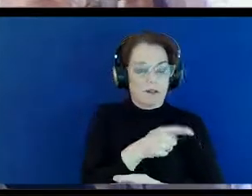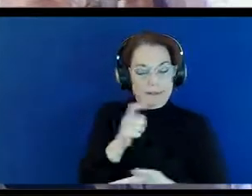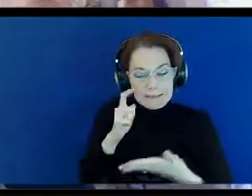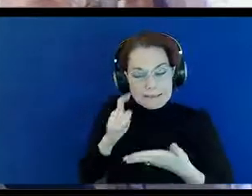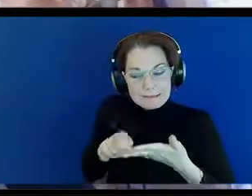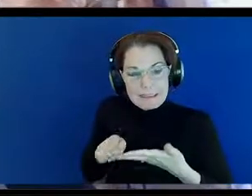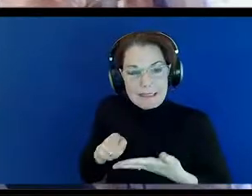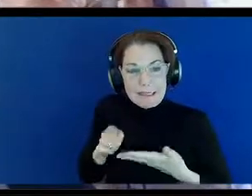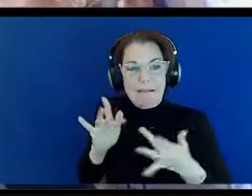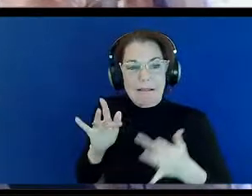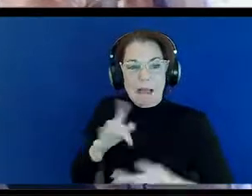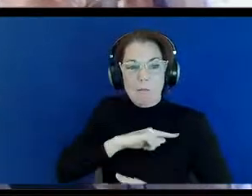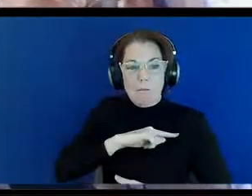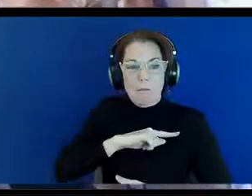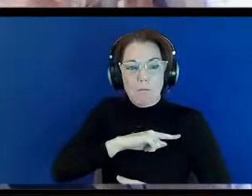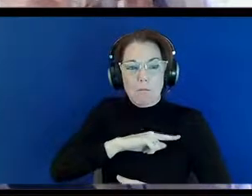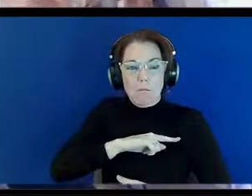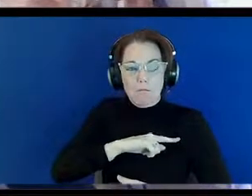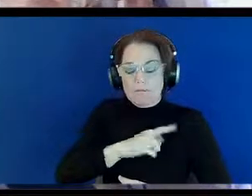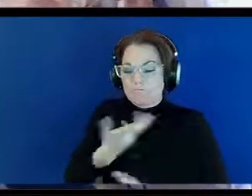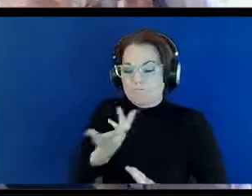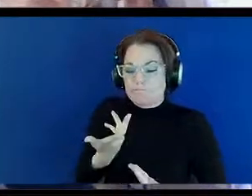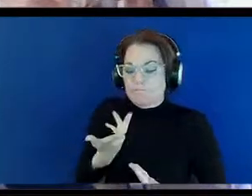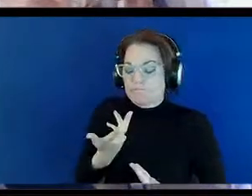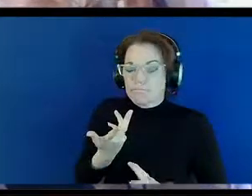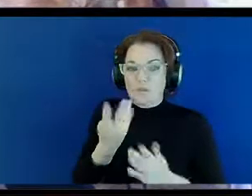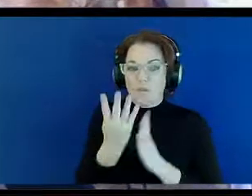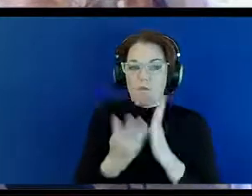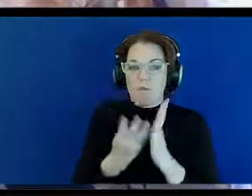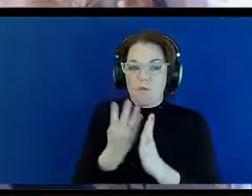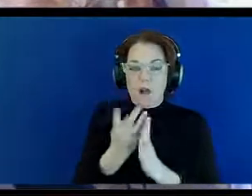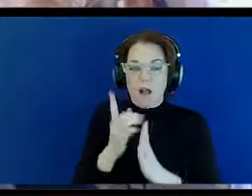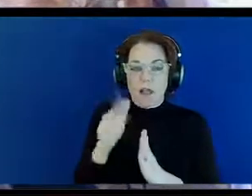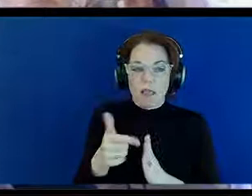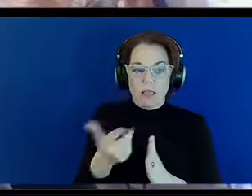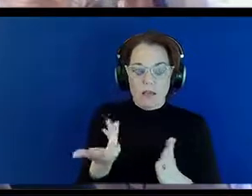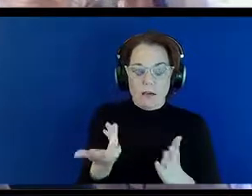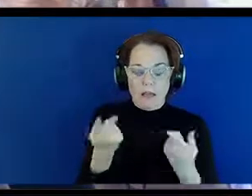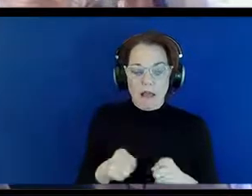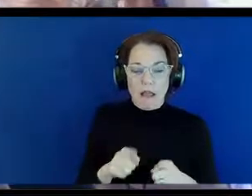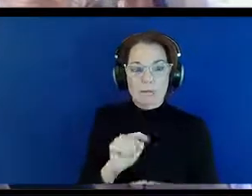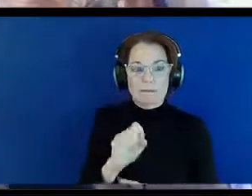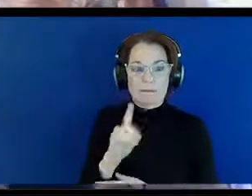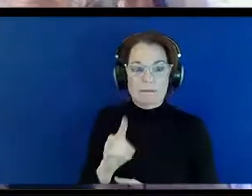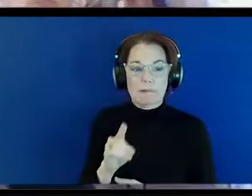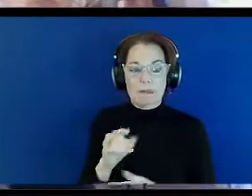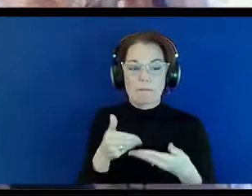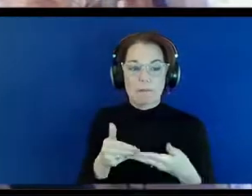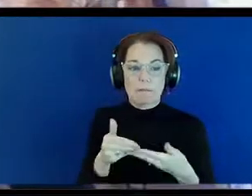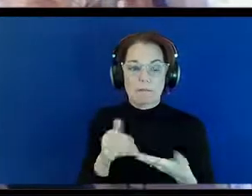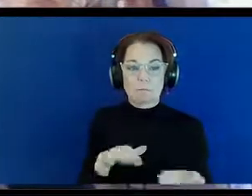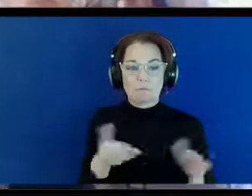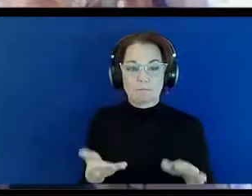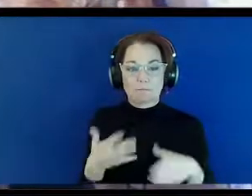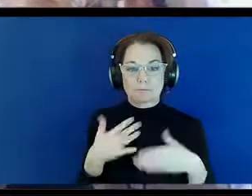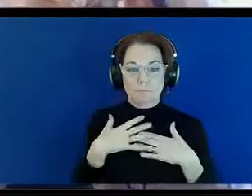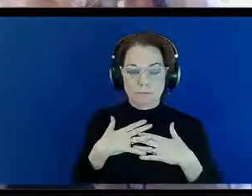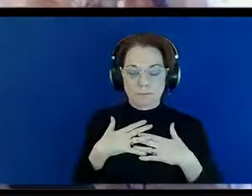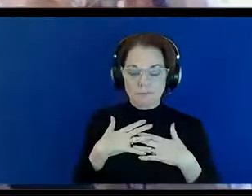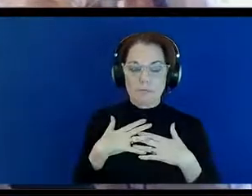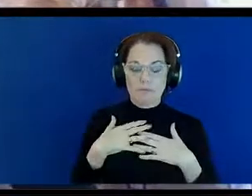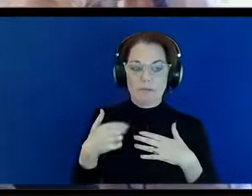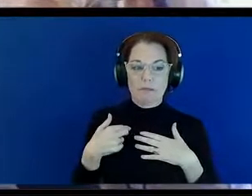could be done. Ted died that day, about 4 hours after I found him, from what I came to know as a furniture tip-over